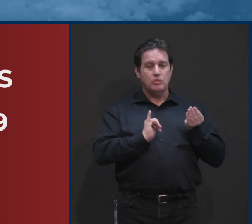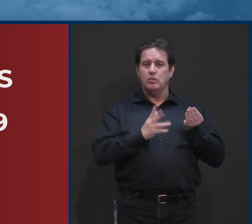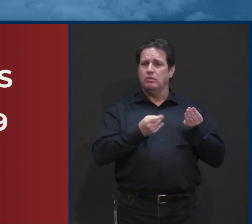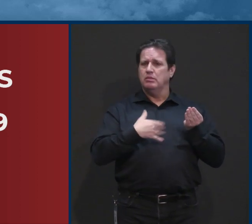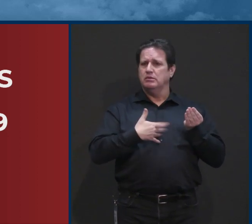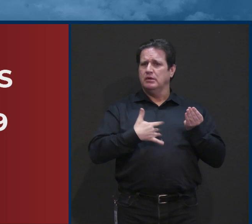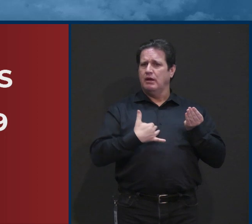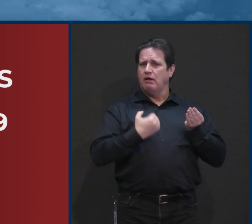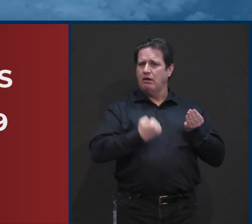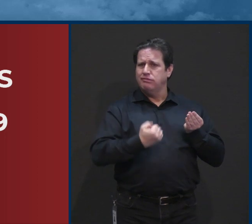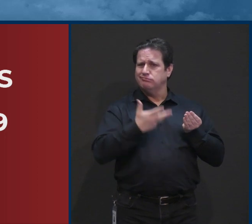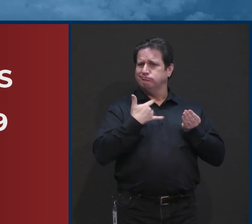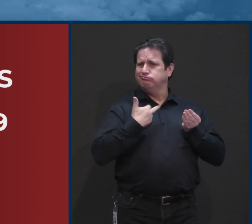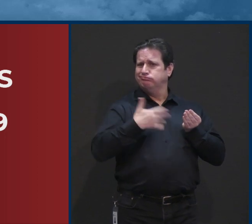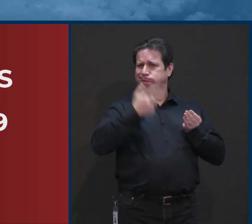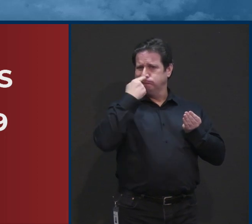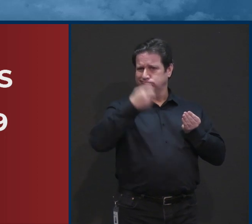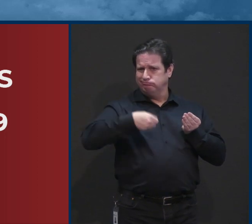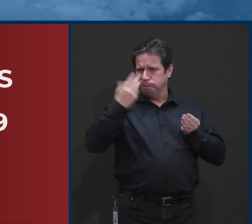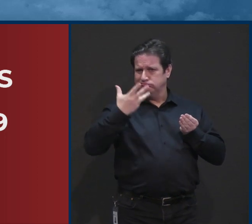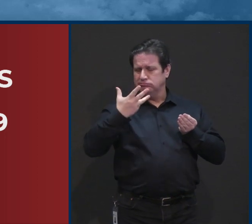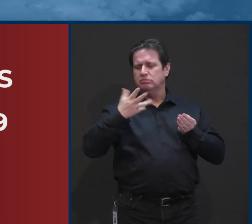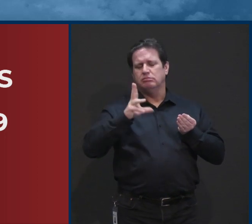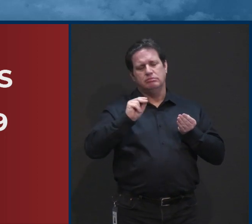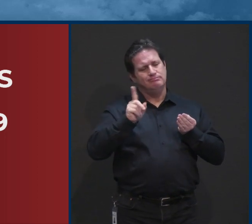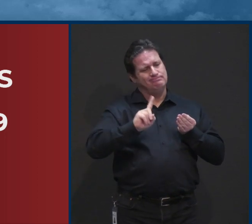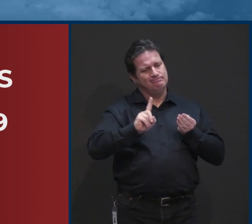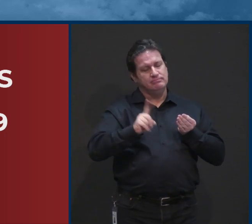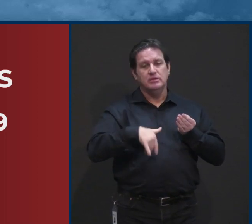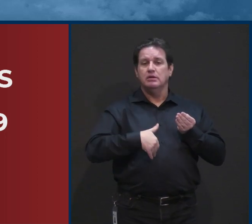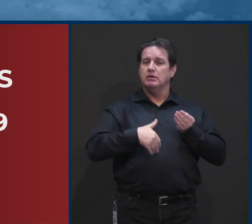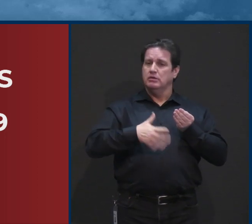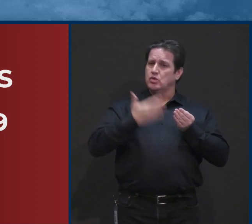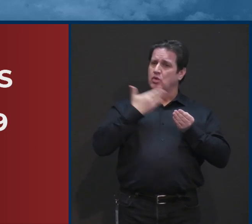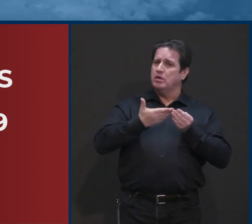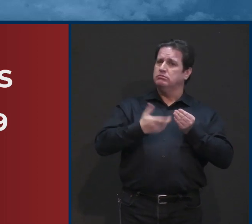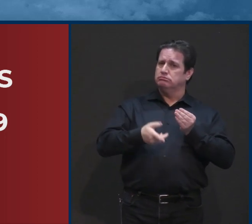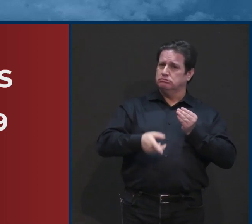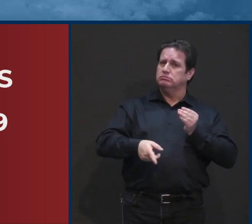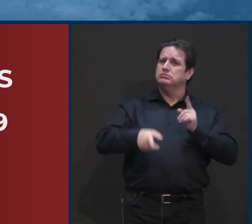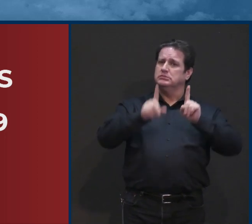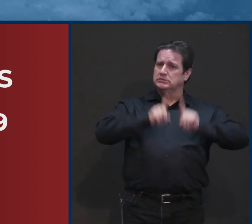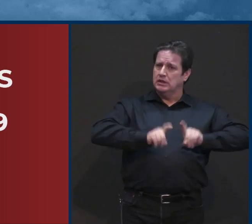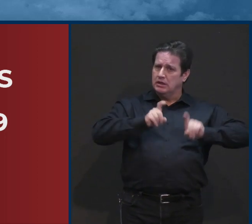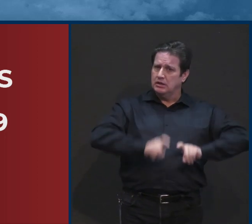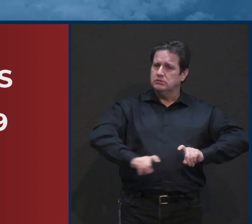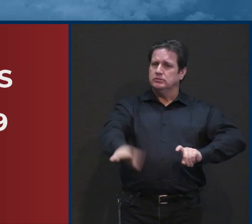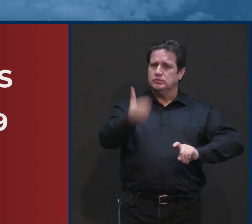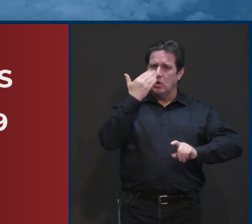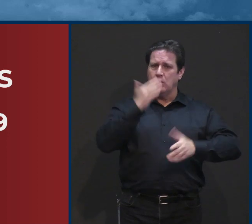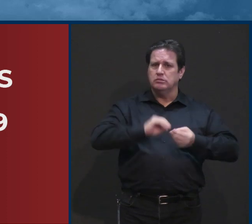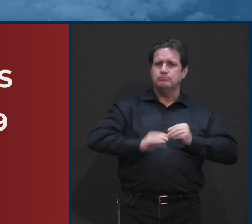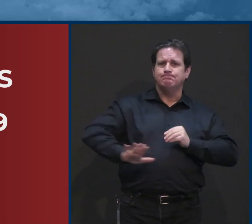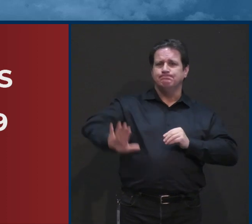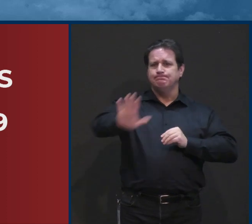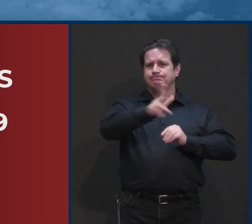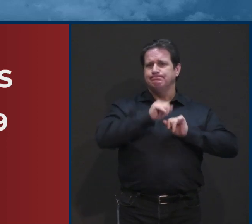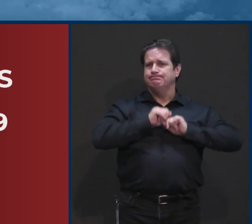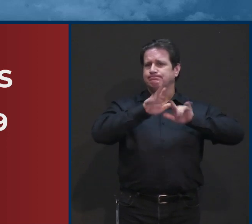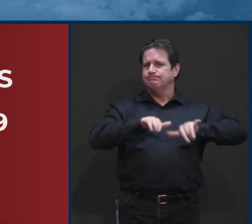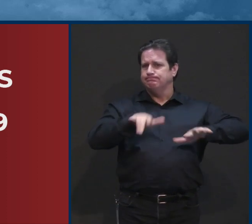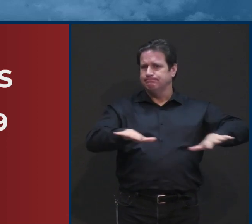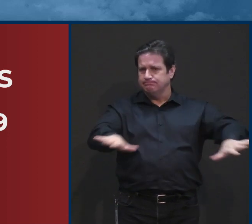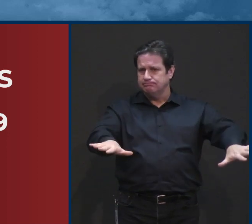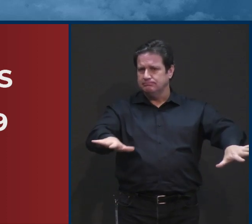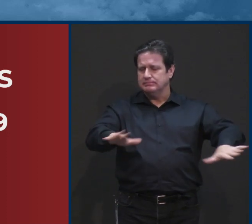of confidence that you should have in that positive test. But it is a good thing that people are tested, so we know what the spread of the virus